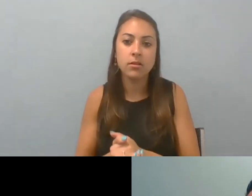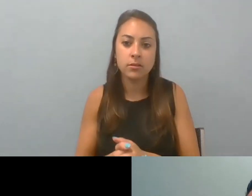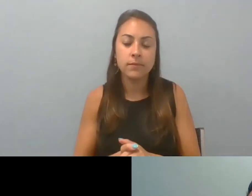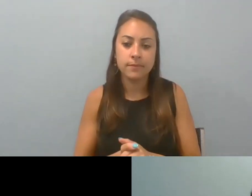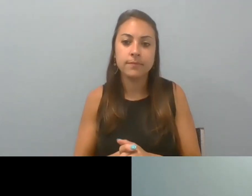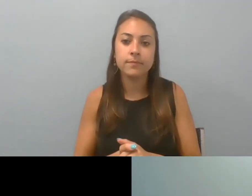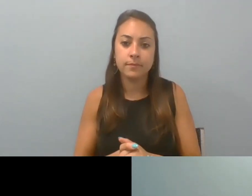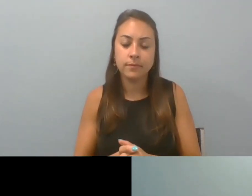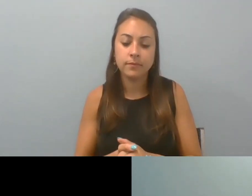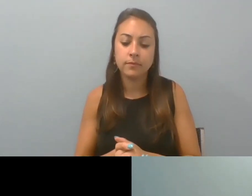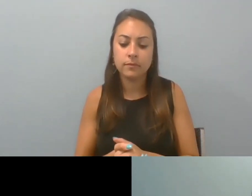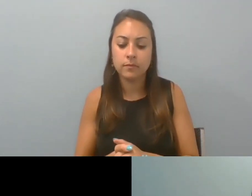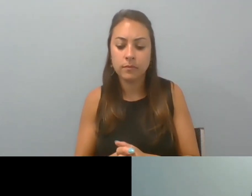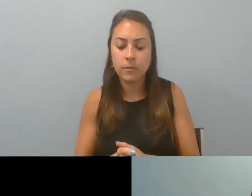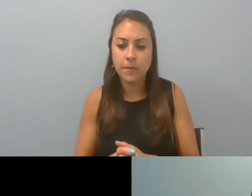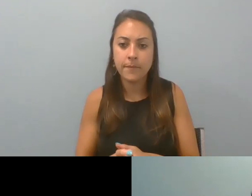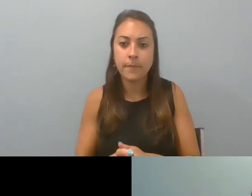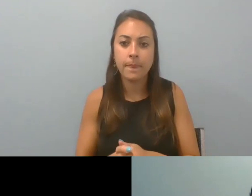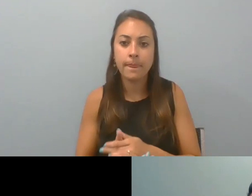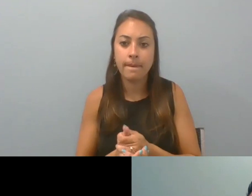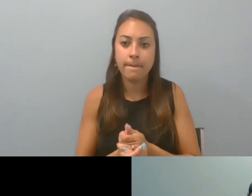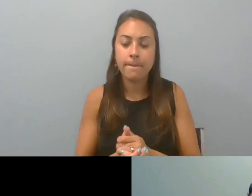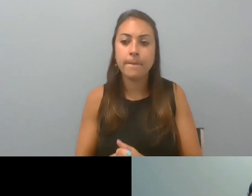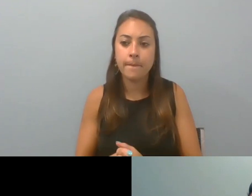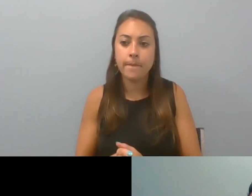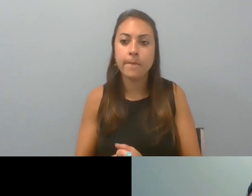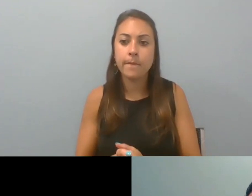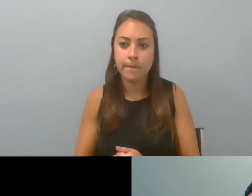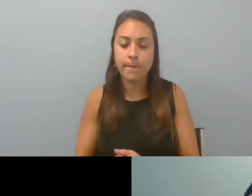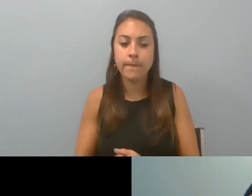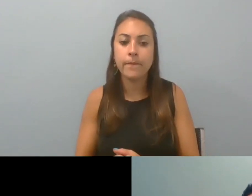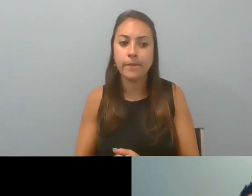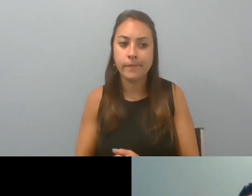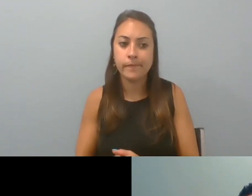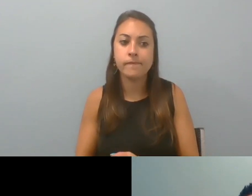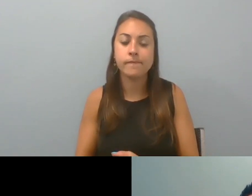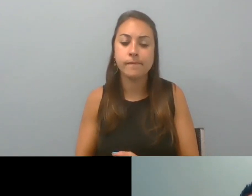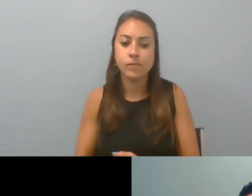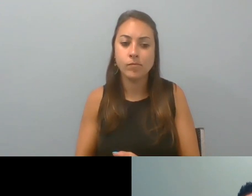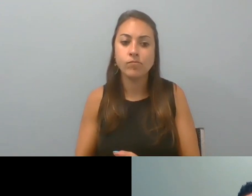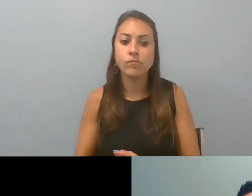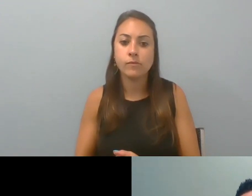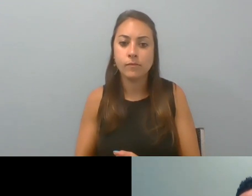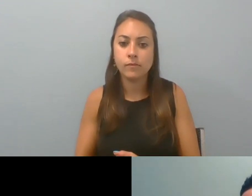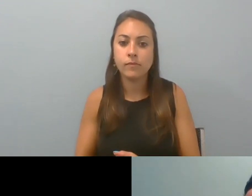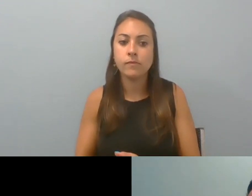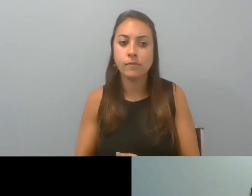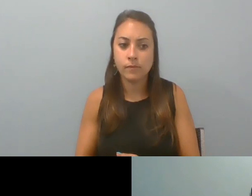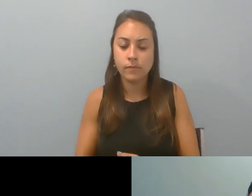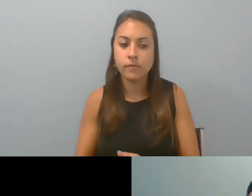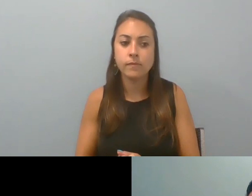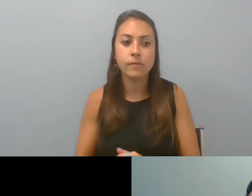use a meal. I think where the real flexibility comes in is if you were just in between classes and you wanted a